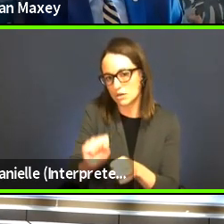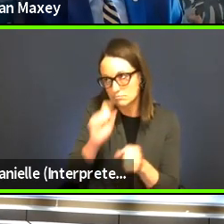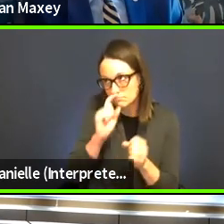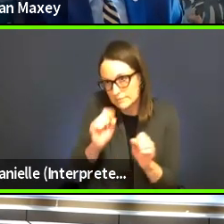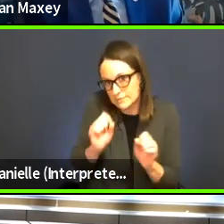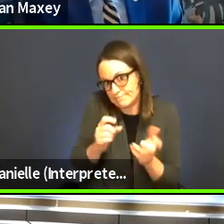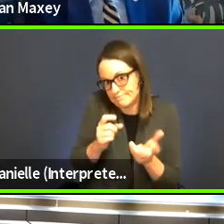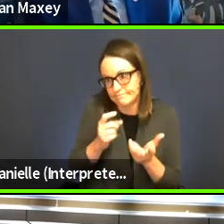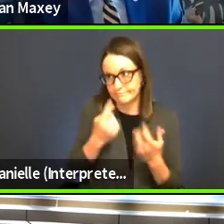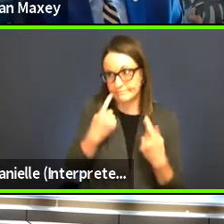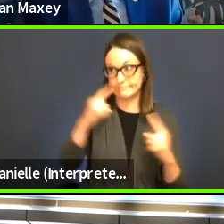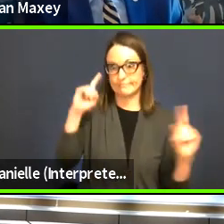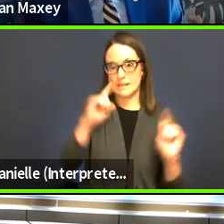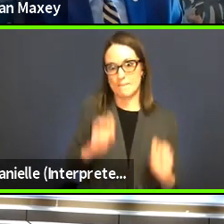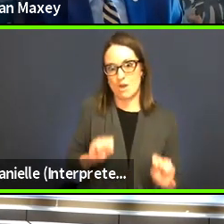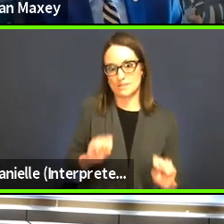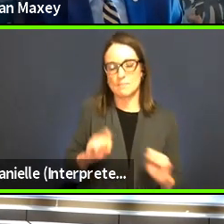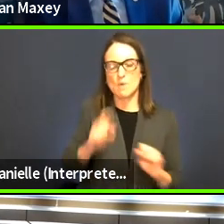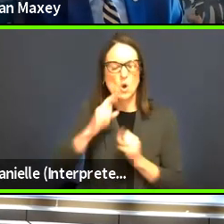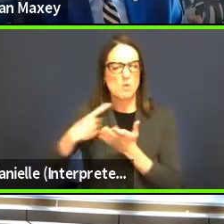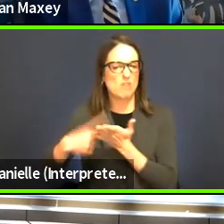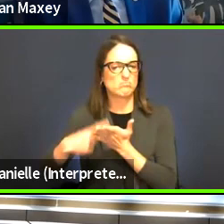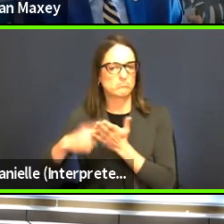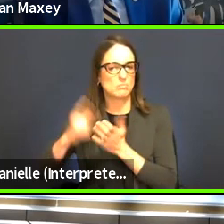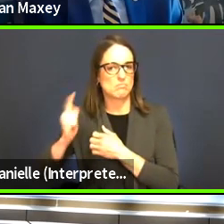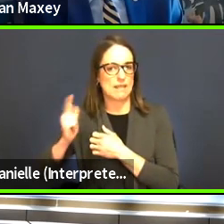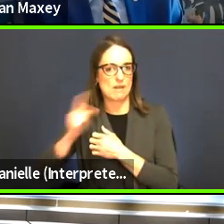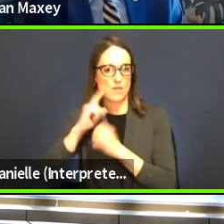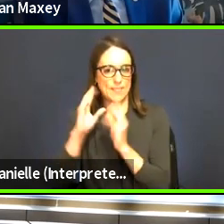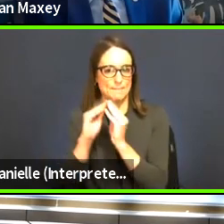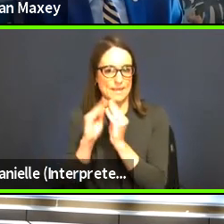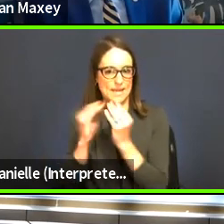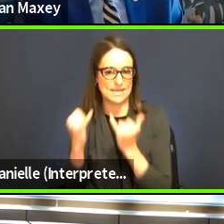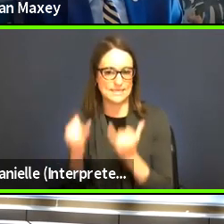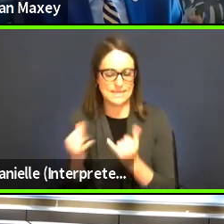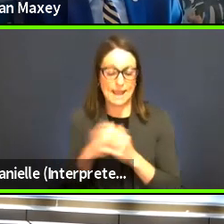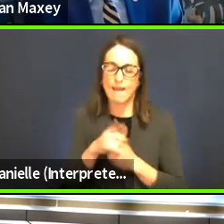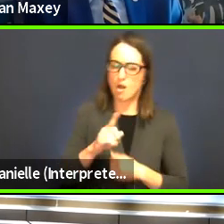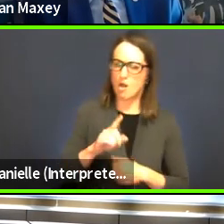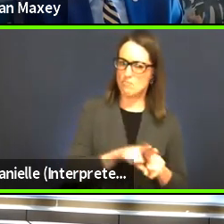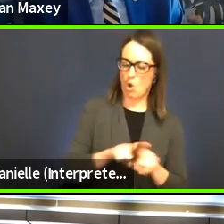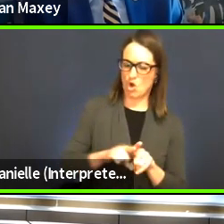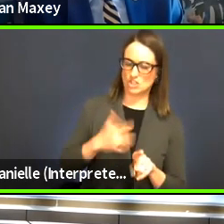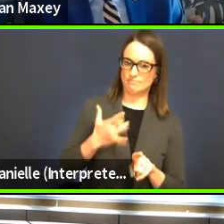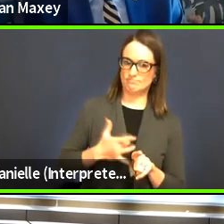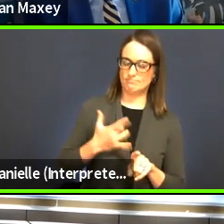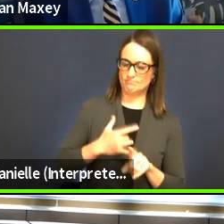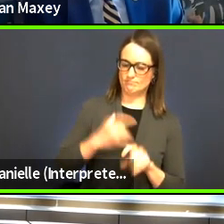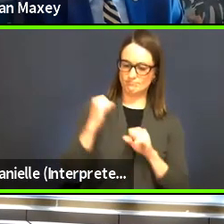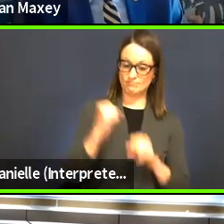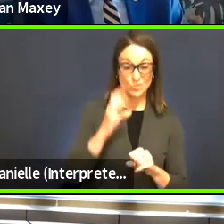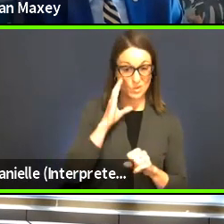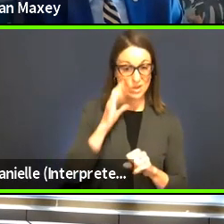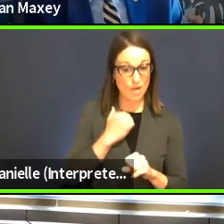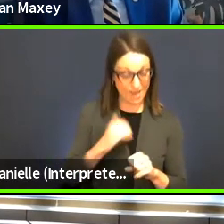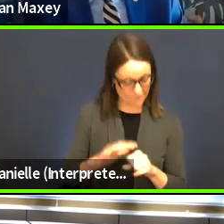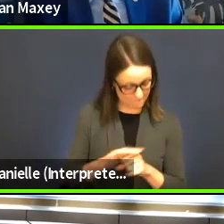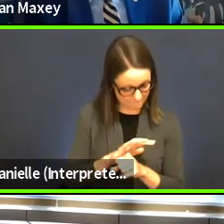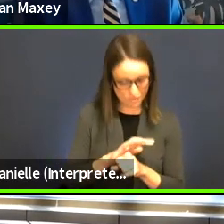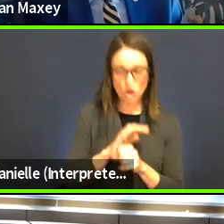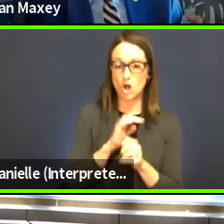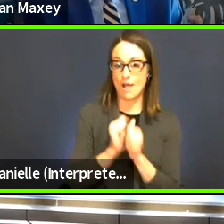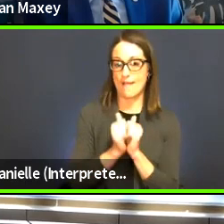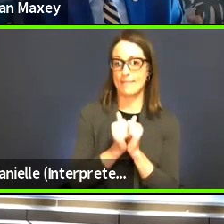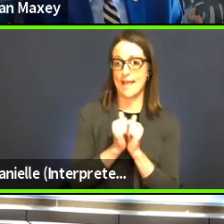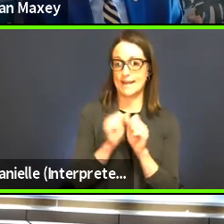will talk a little bit more about that later in the meeting today. I also feel confident that we will have a full athletic season, including